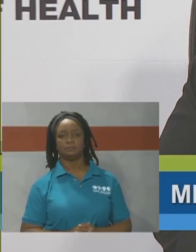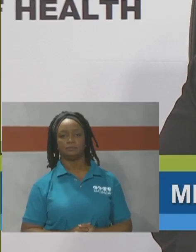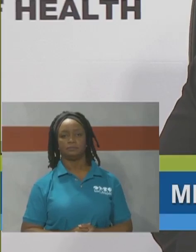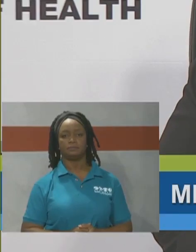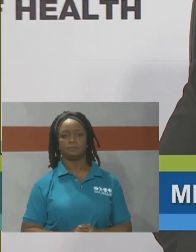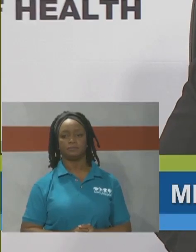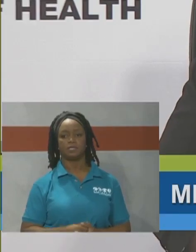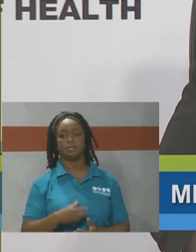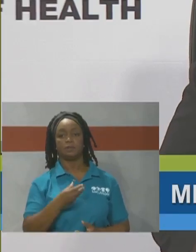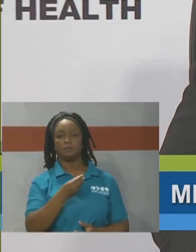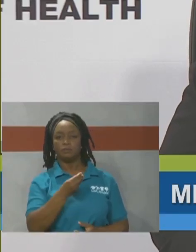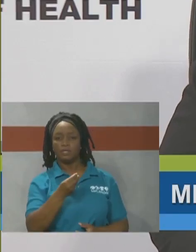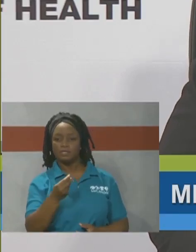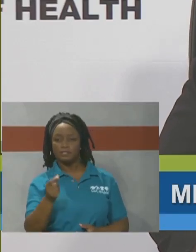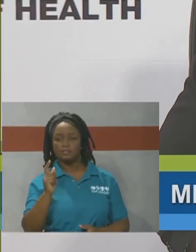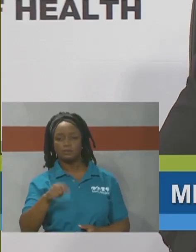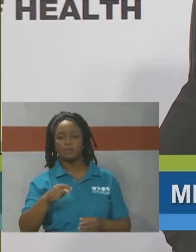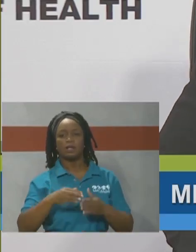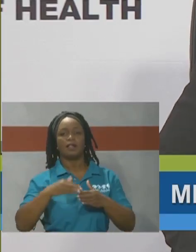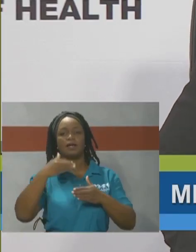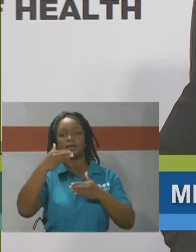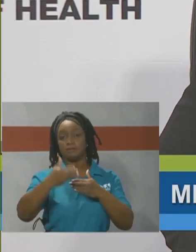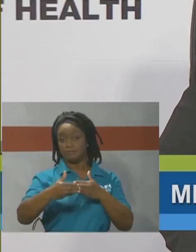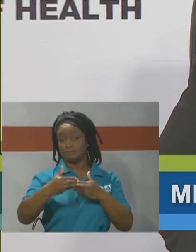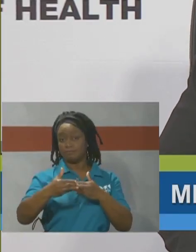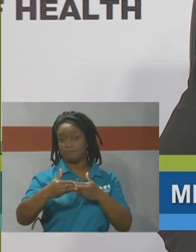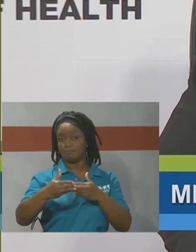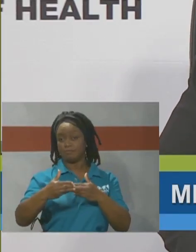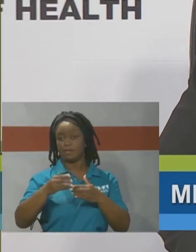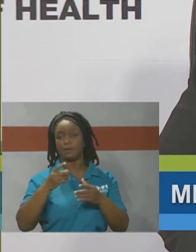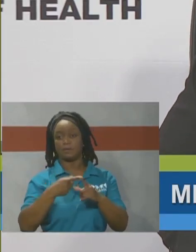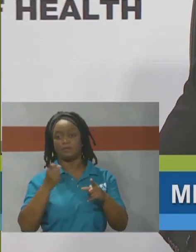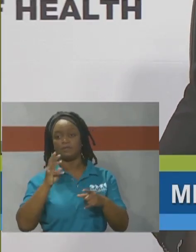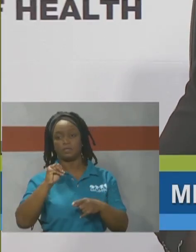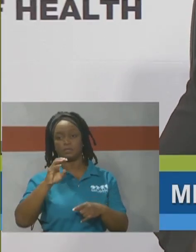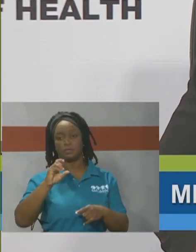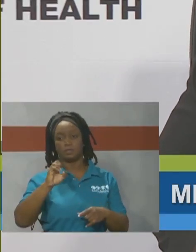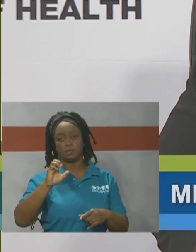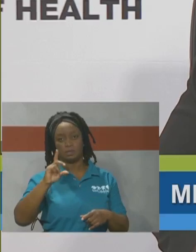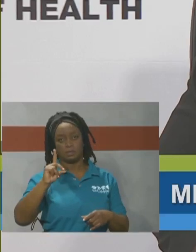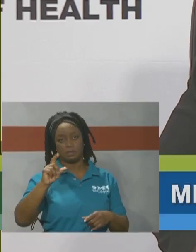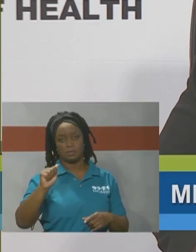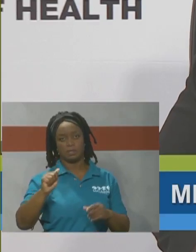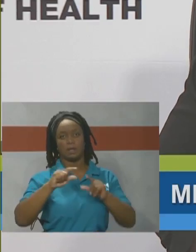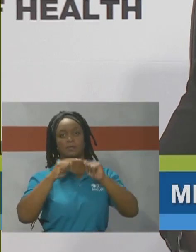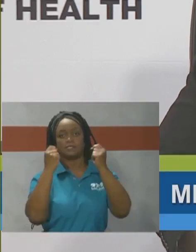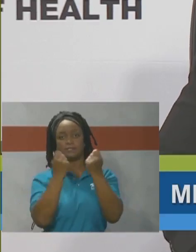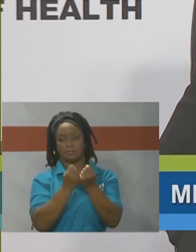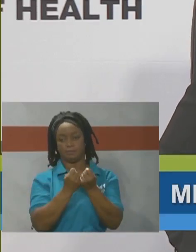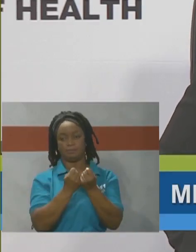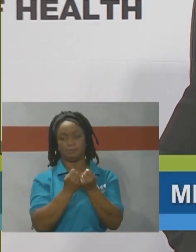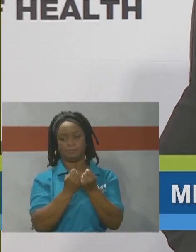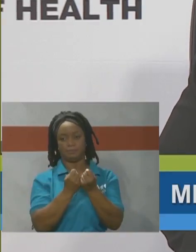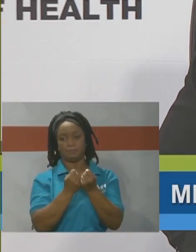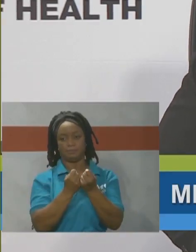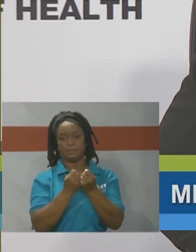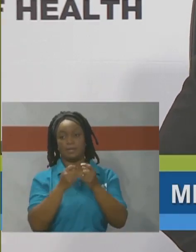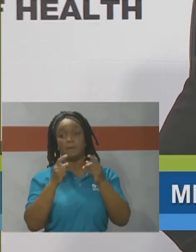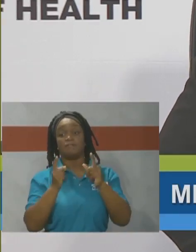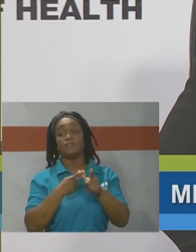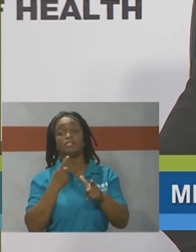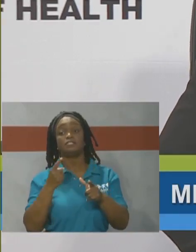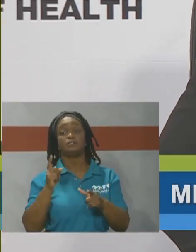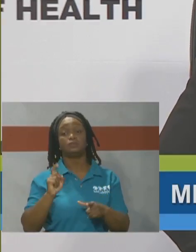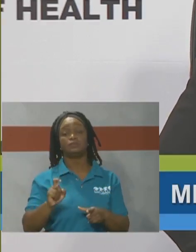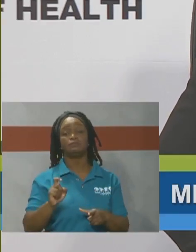few questions submitted by the Media Association of Trinidad on behalf of their members. Our first question